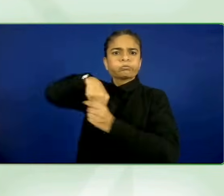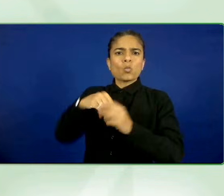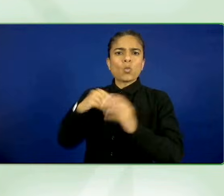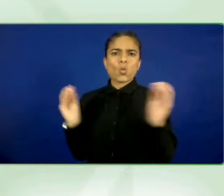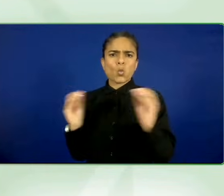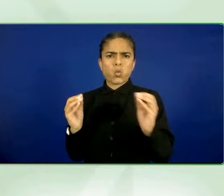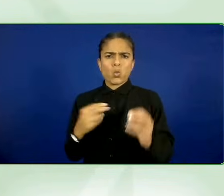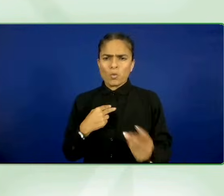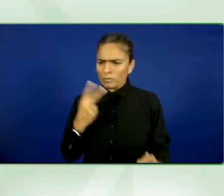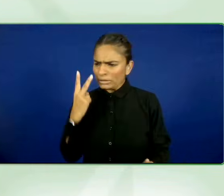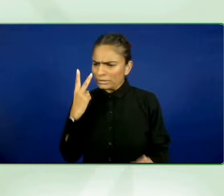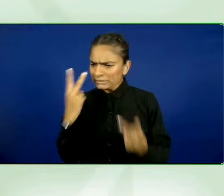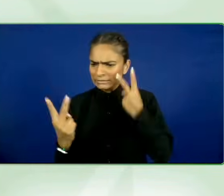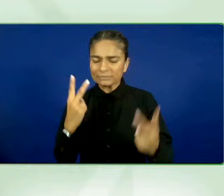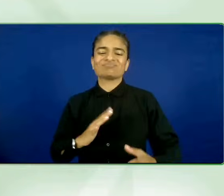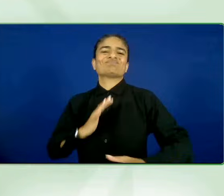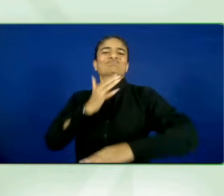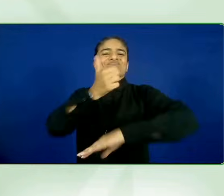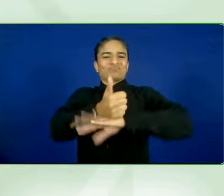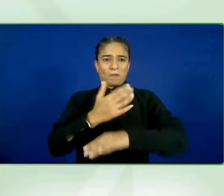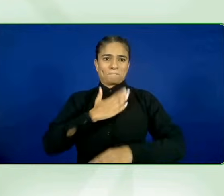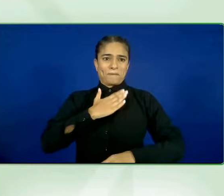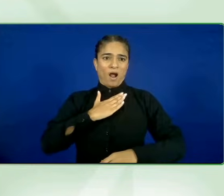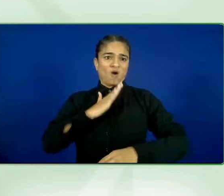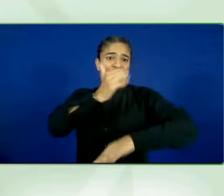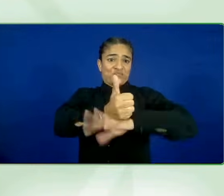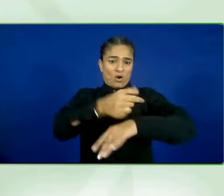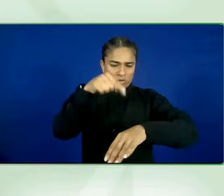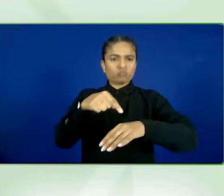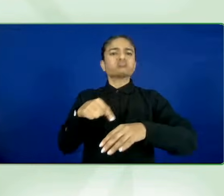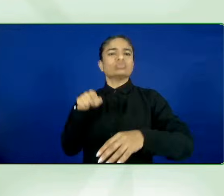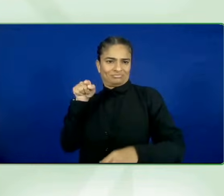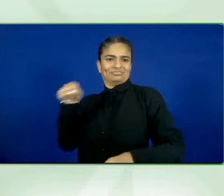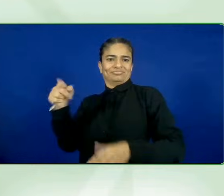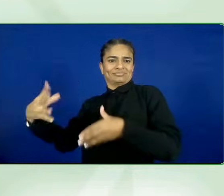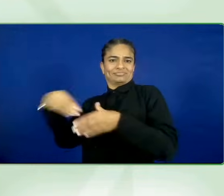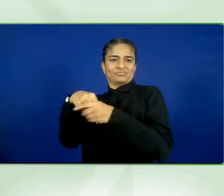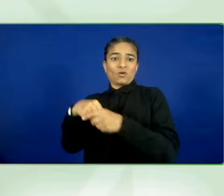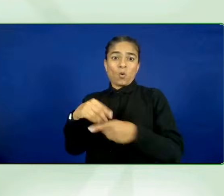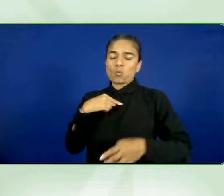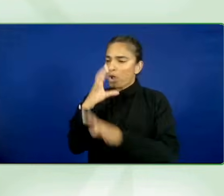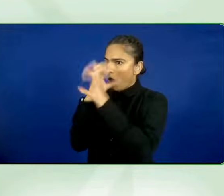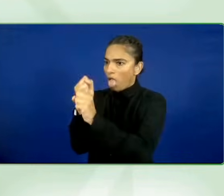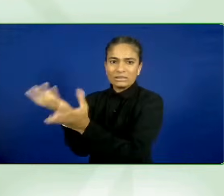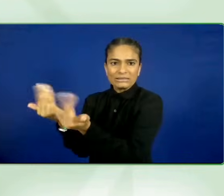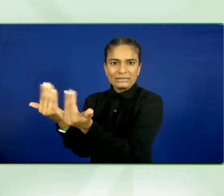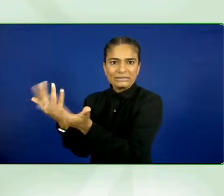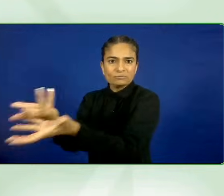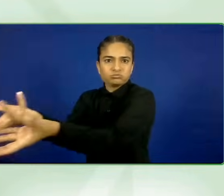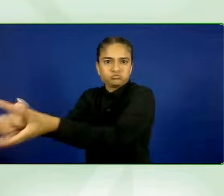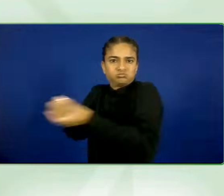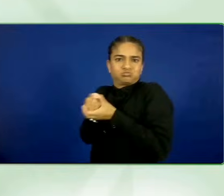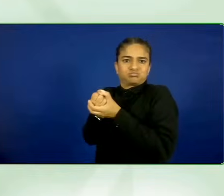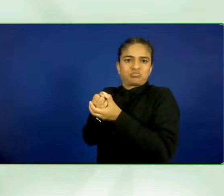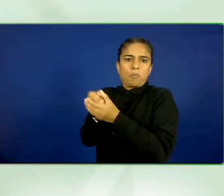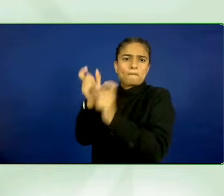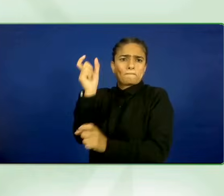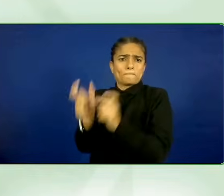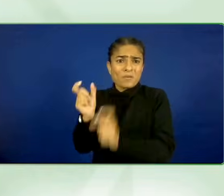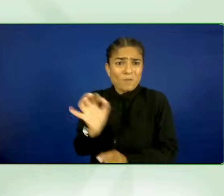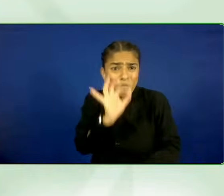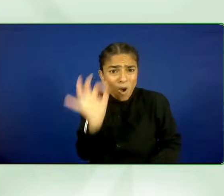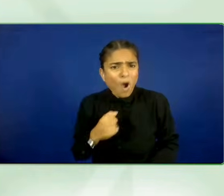Nobaflix is, of course, we attract the users because we want to entertain them. In near future, it is going to be